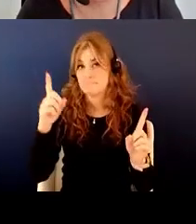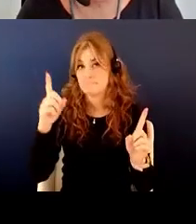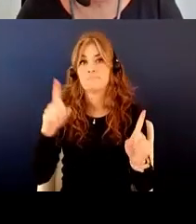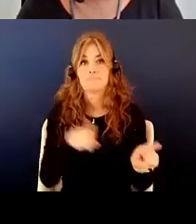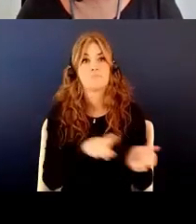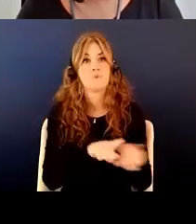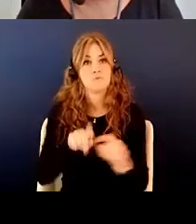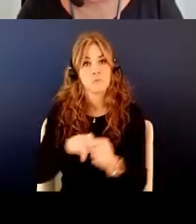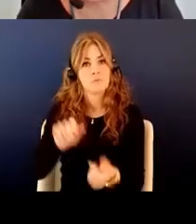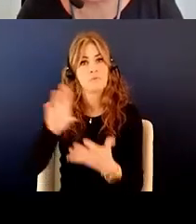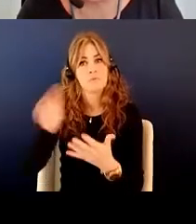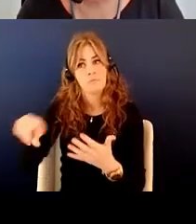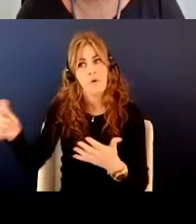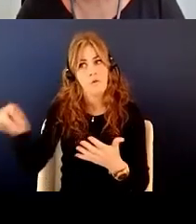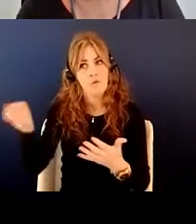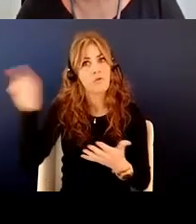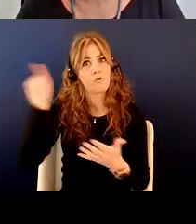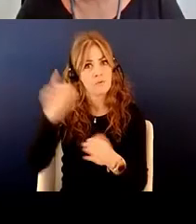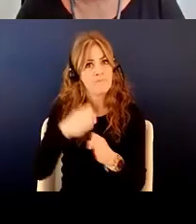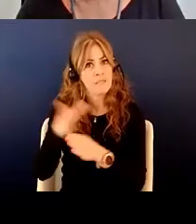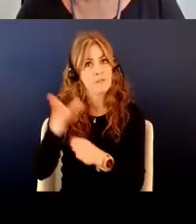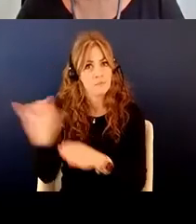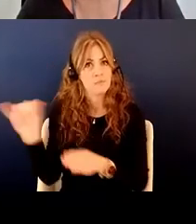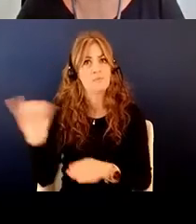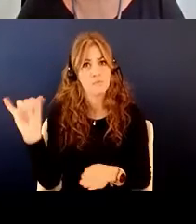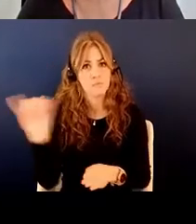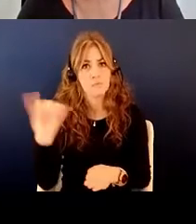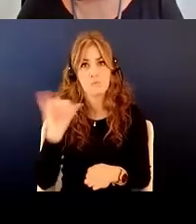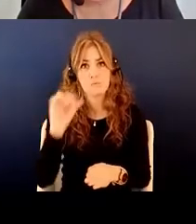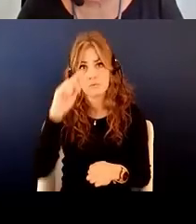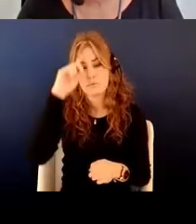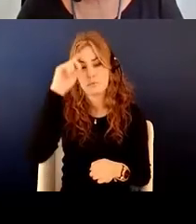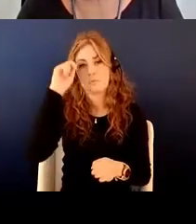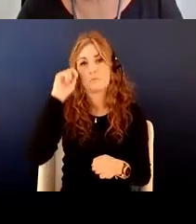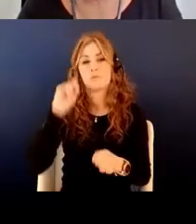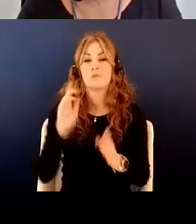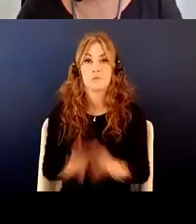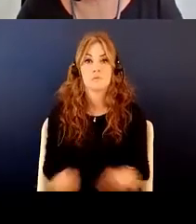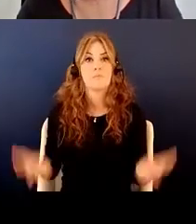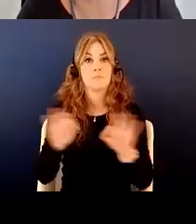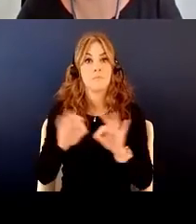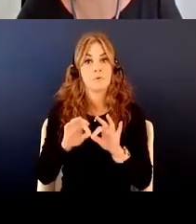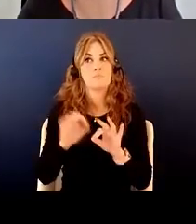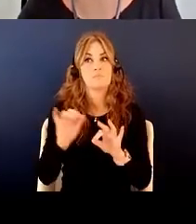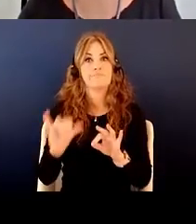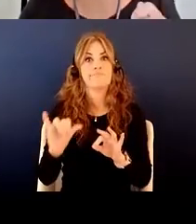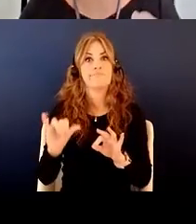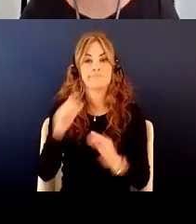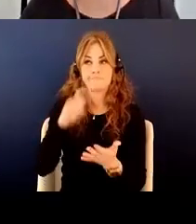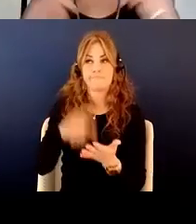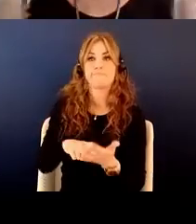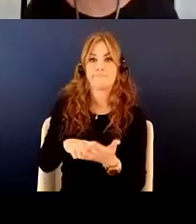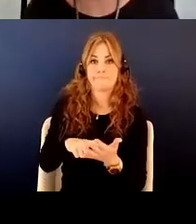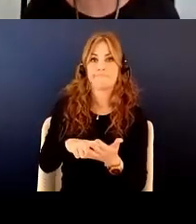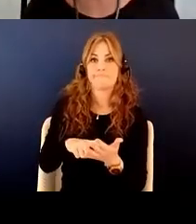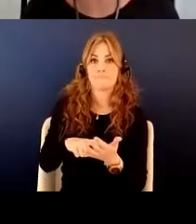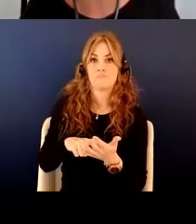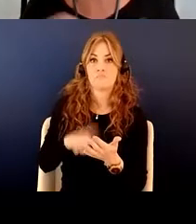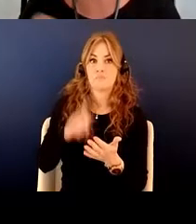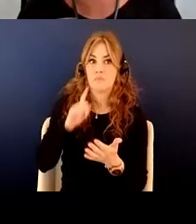by others in other fields. And so it's important to recognize that we need to search